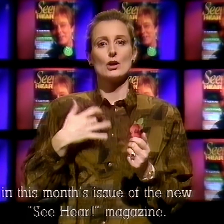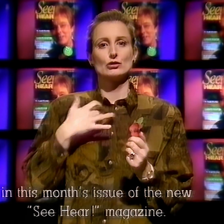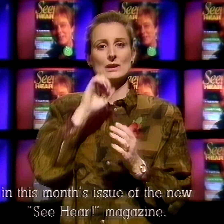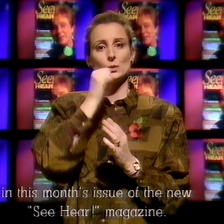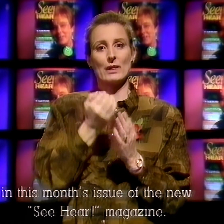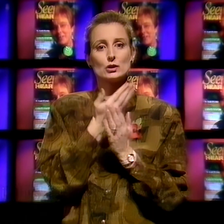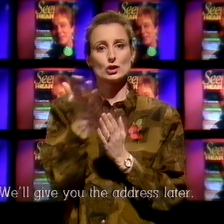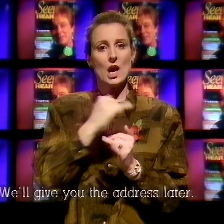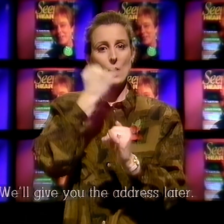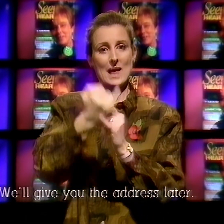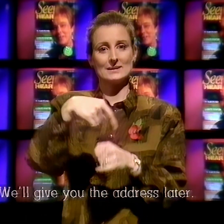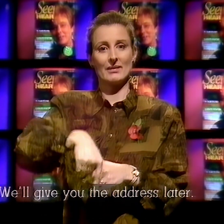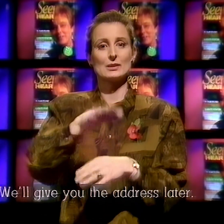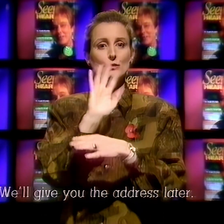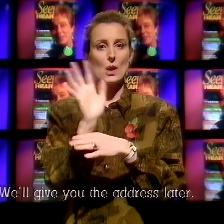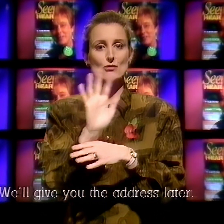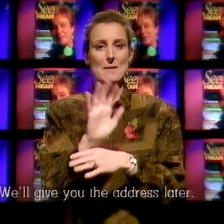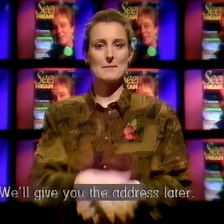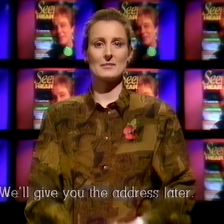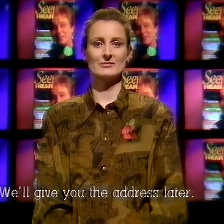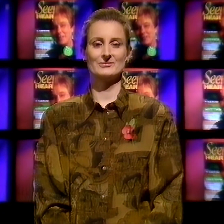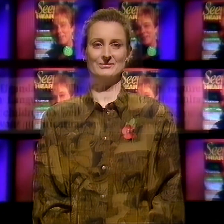We'll give you the address at the end of the program.